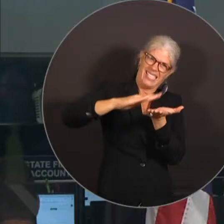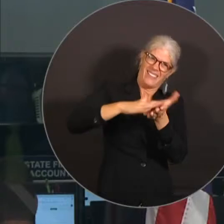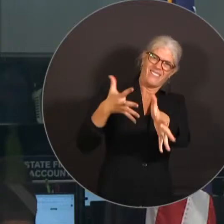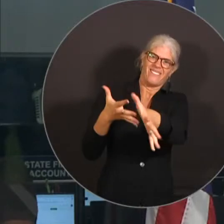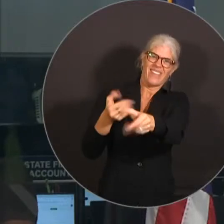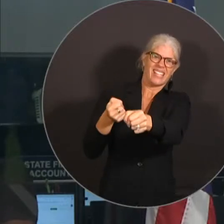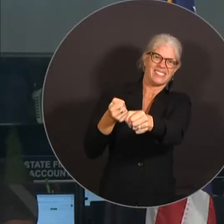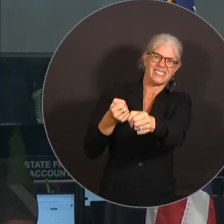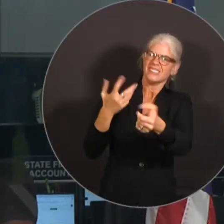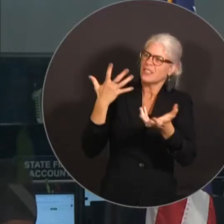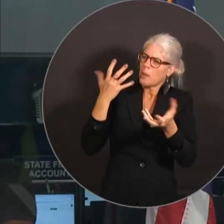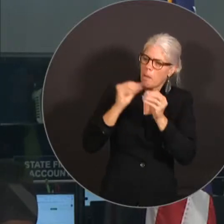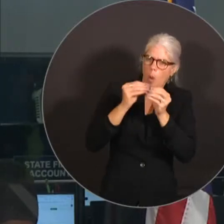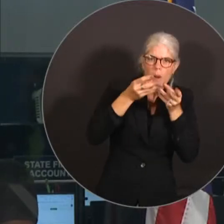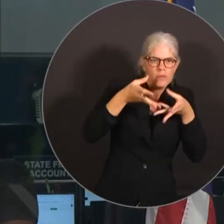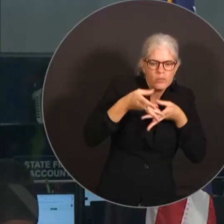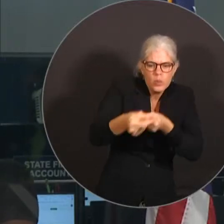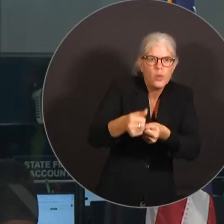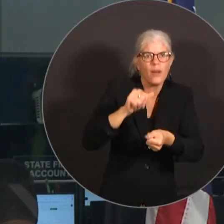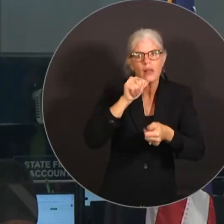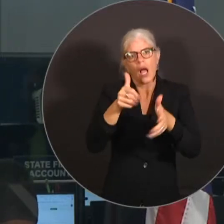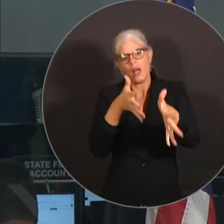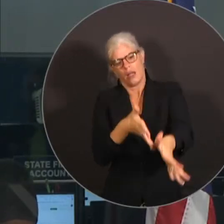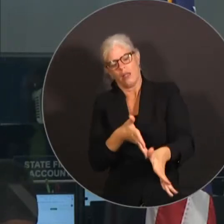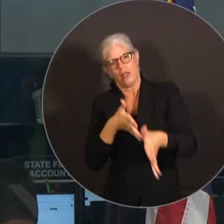effective. Governor Logan, bureaucracy. You